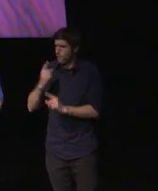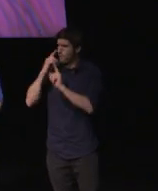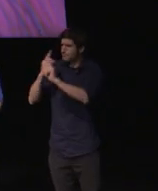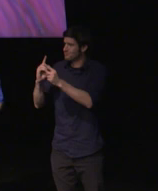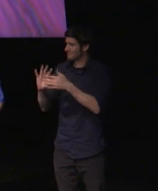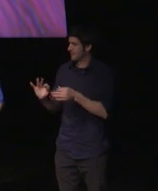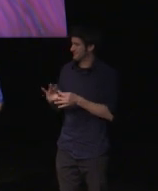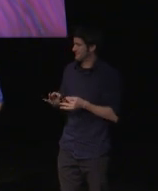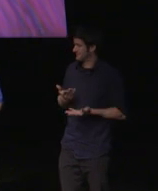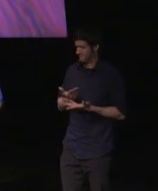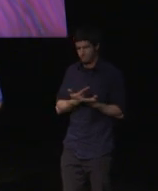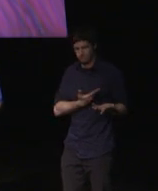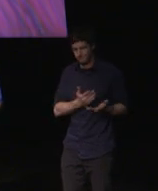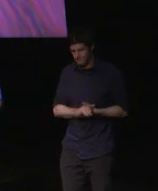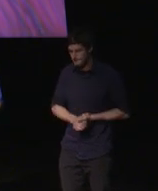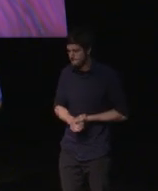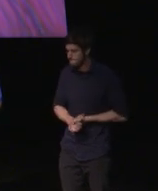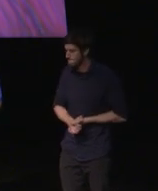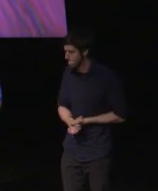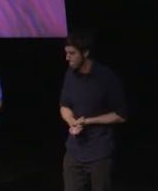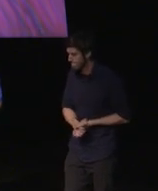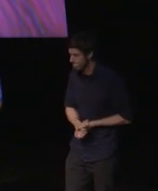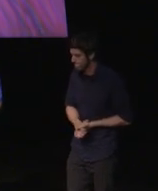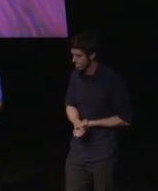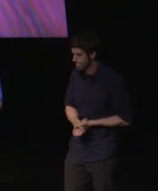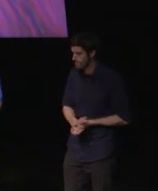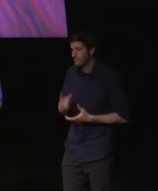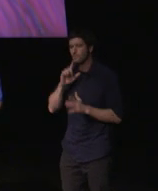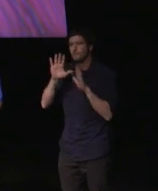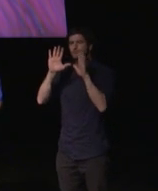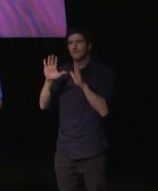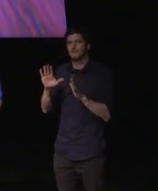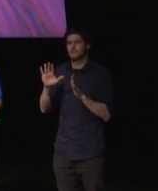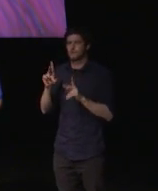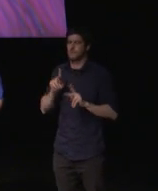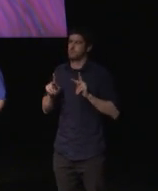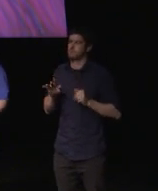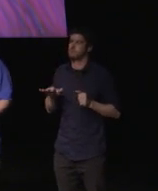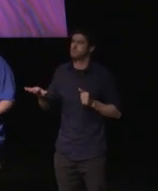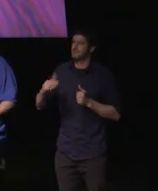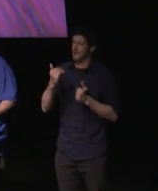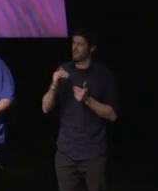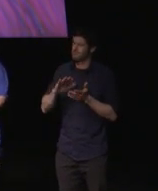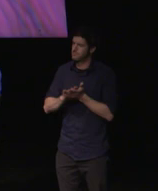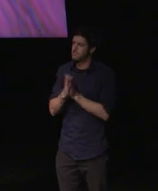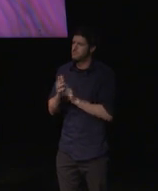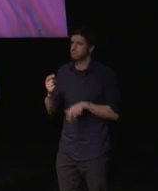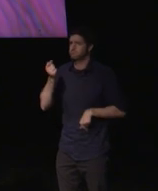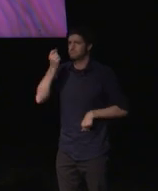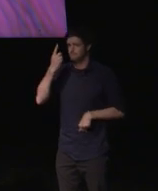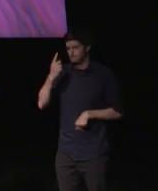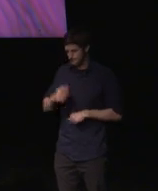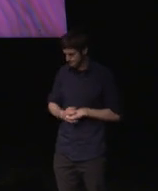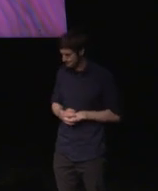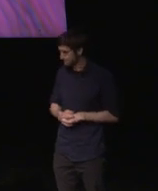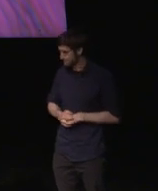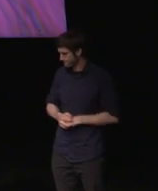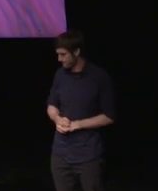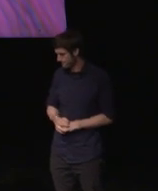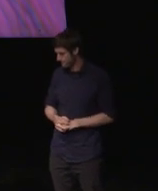it. And so it's great that people are kind of understanding. And we started our journey in